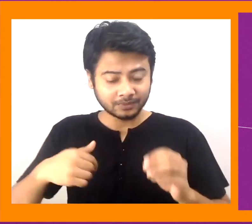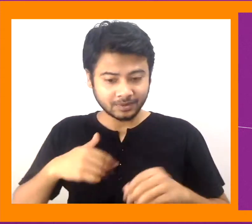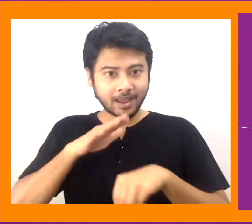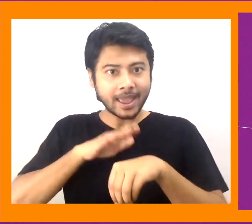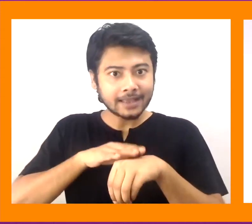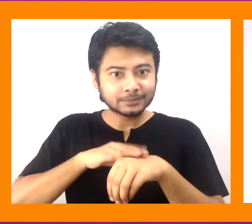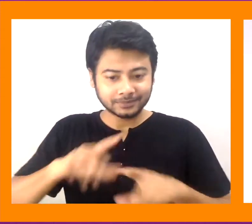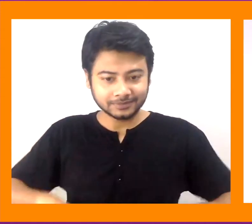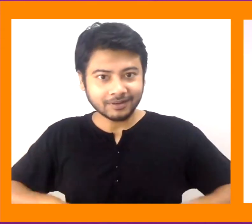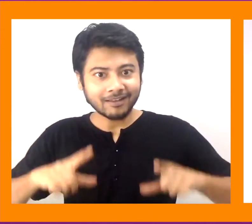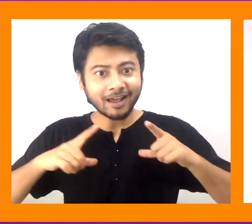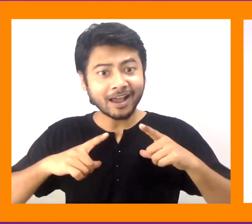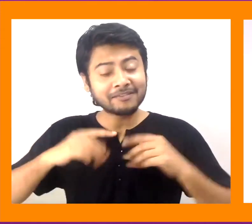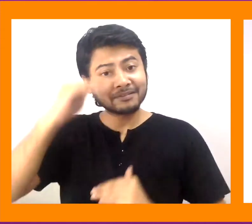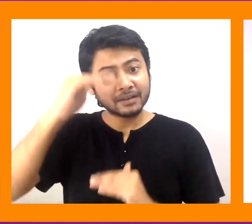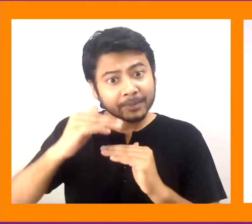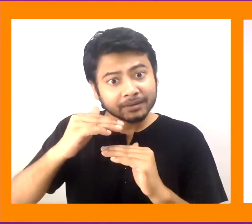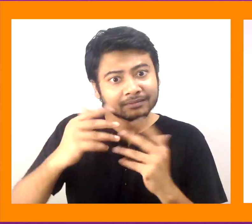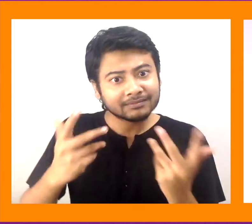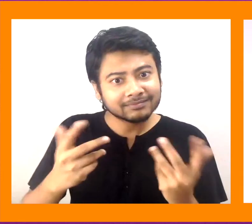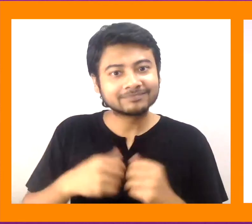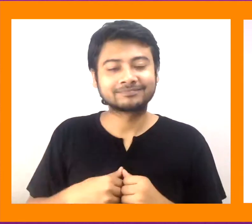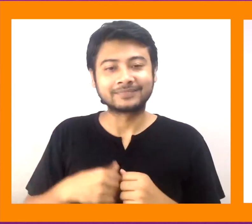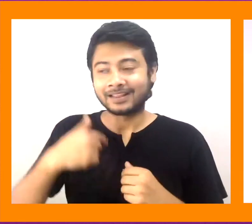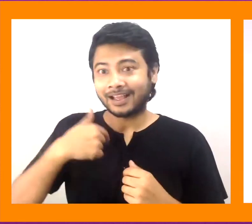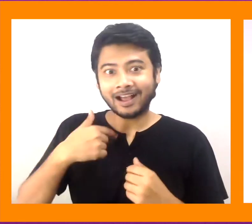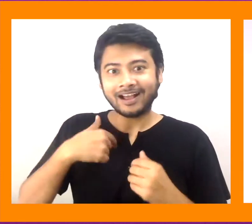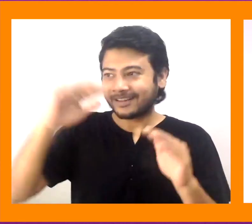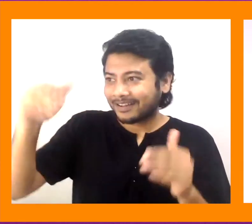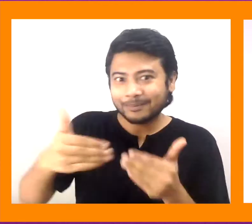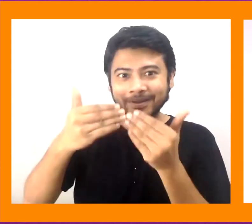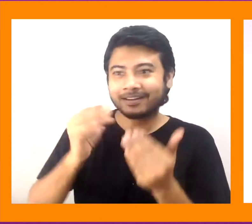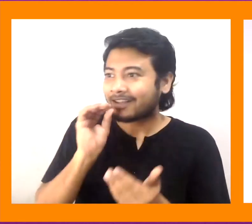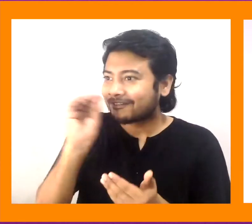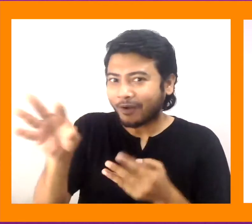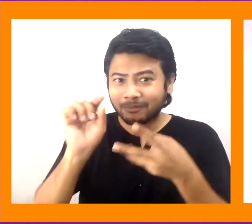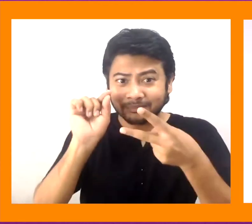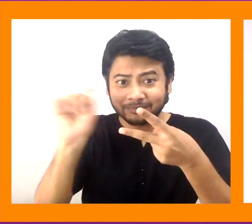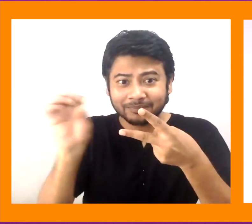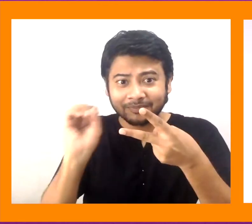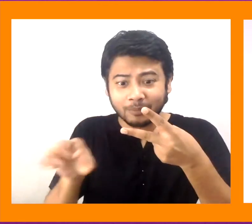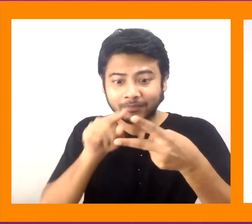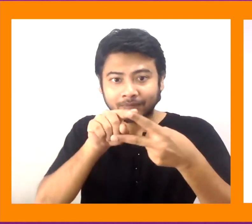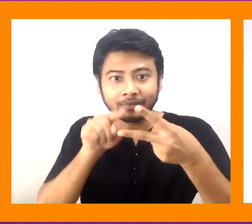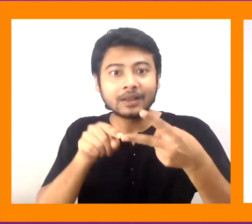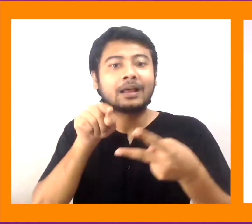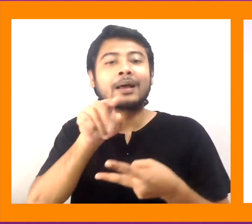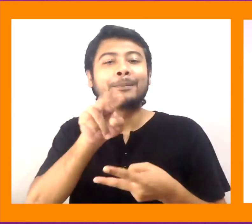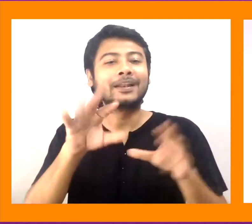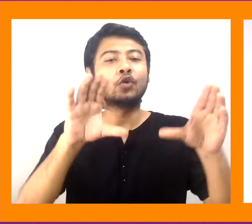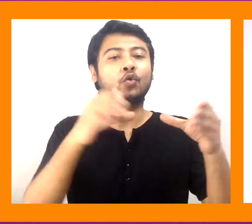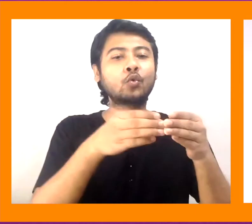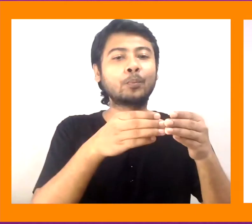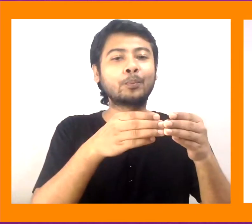world? What we say are aspects of our identity are actually group identities in their own rights. When